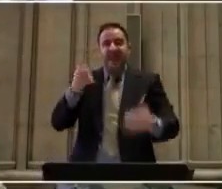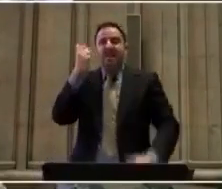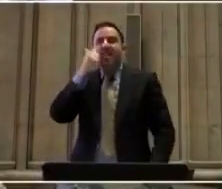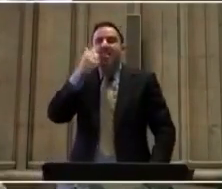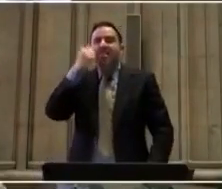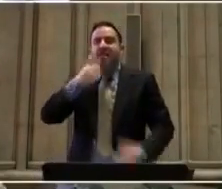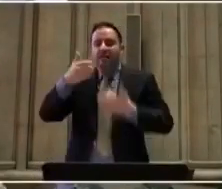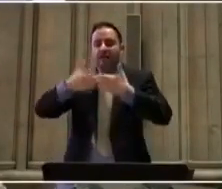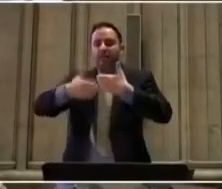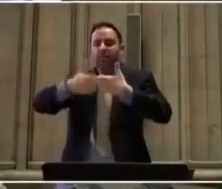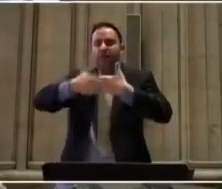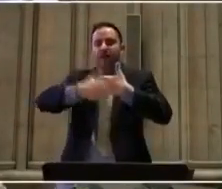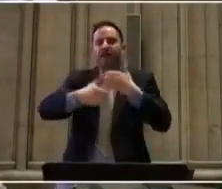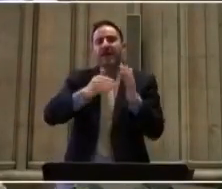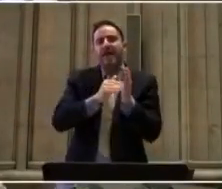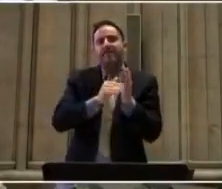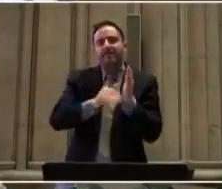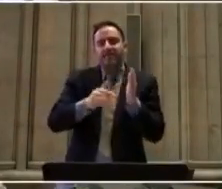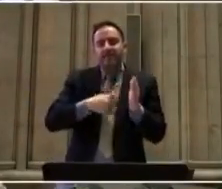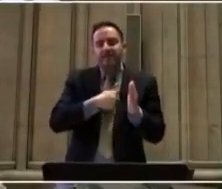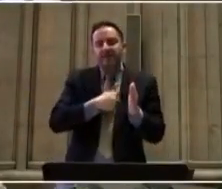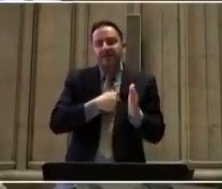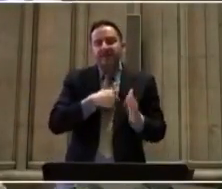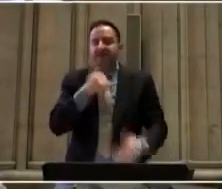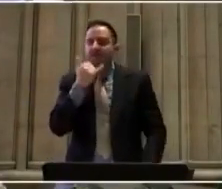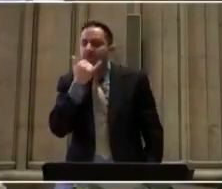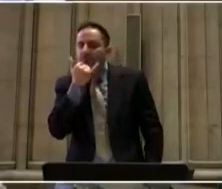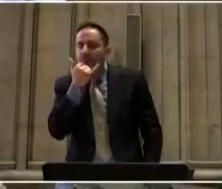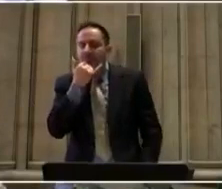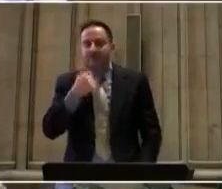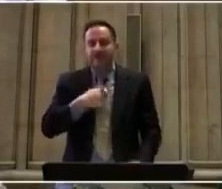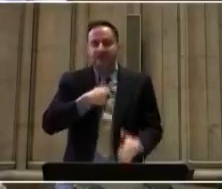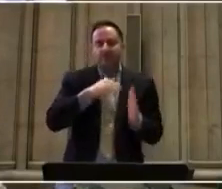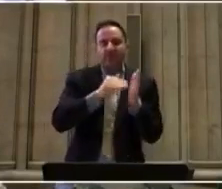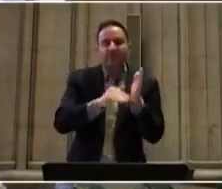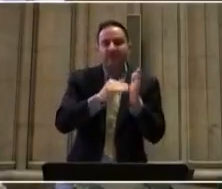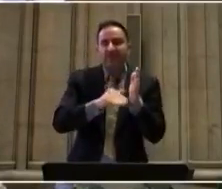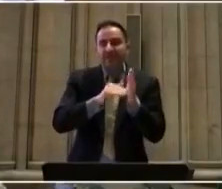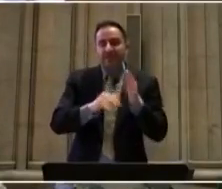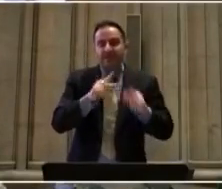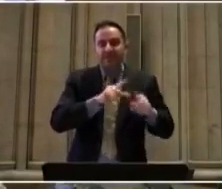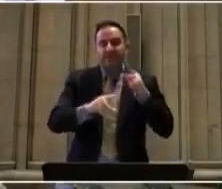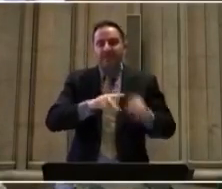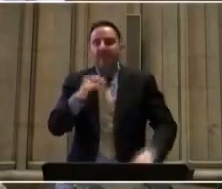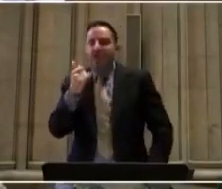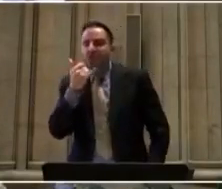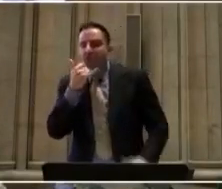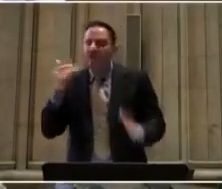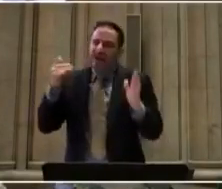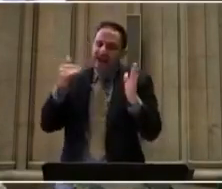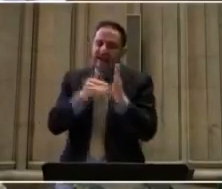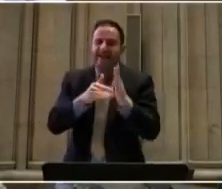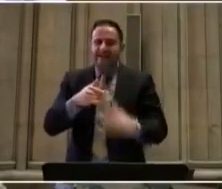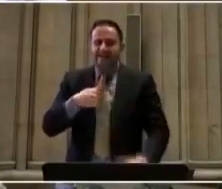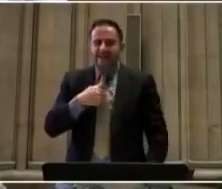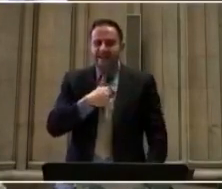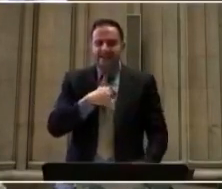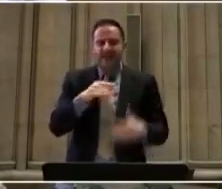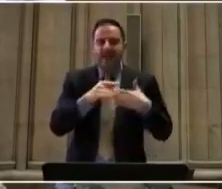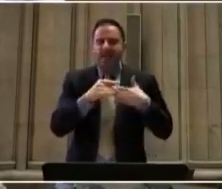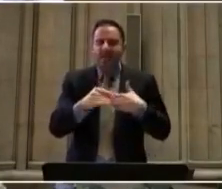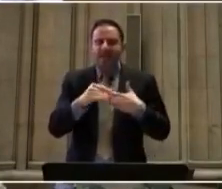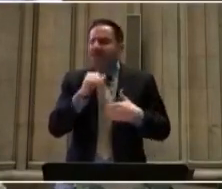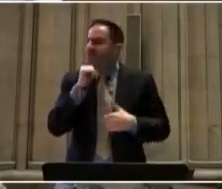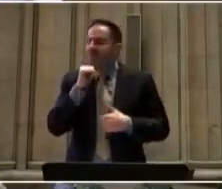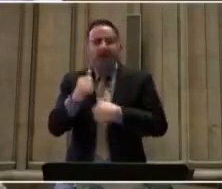bread, and forgive us our trespasses, as we forgive those who trespass against us. And lead us not